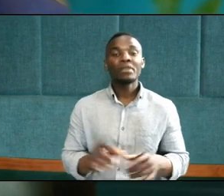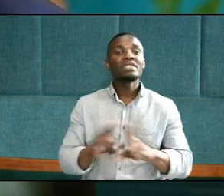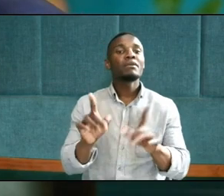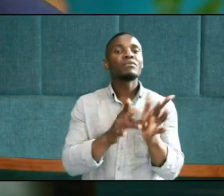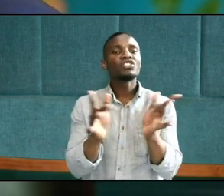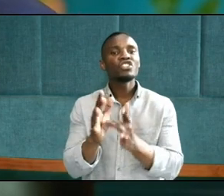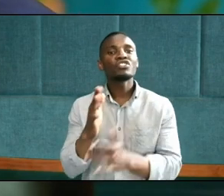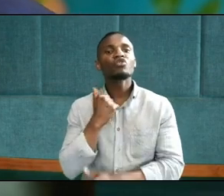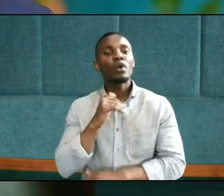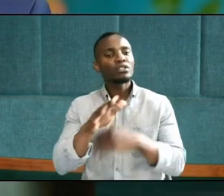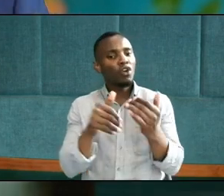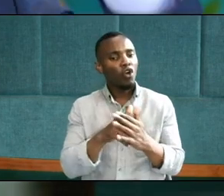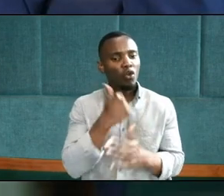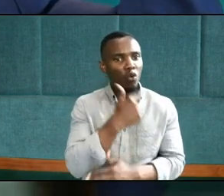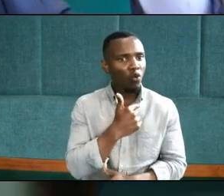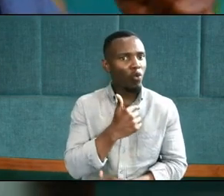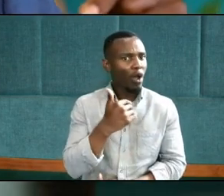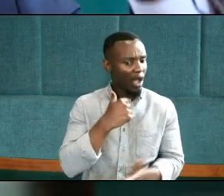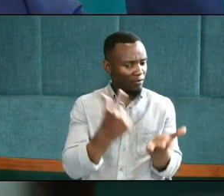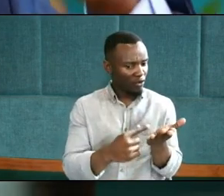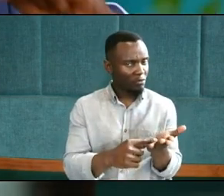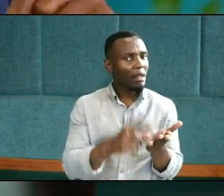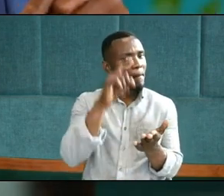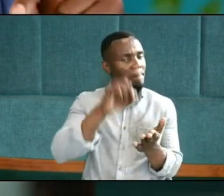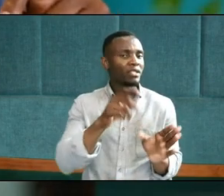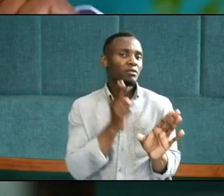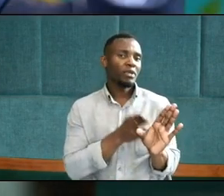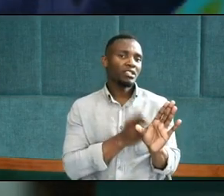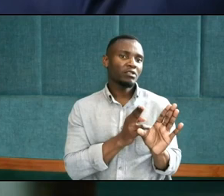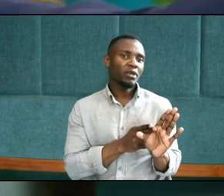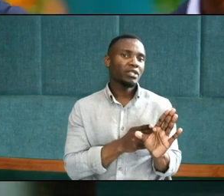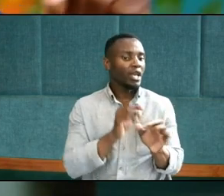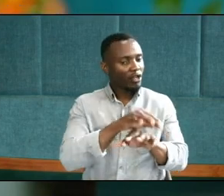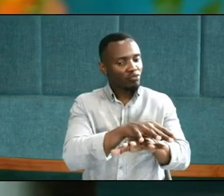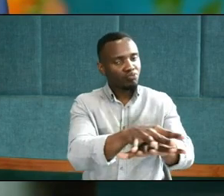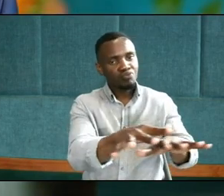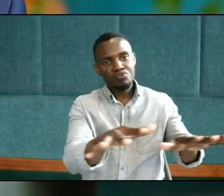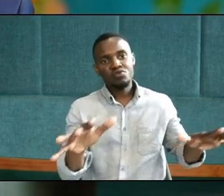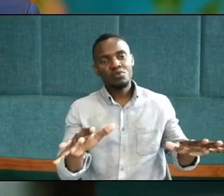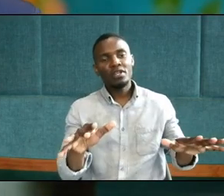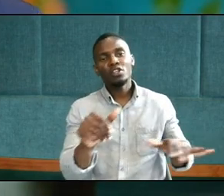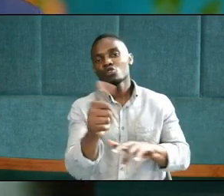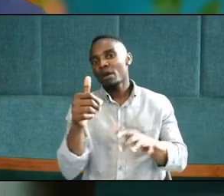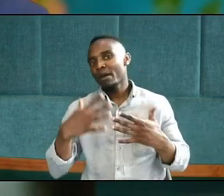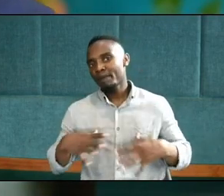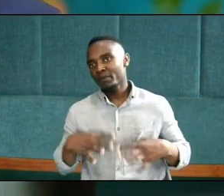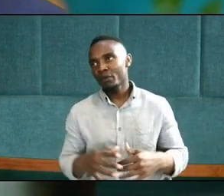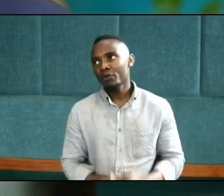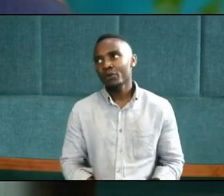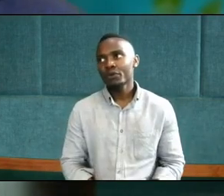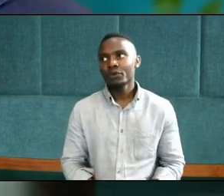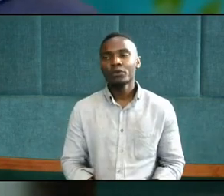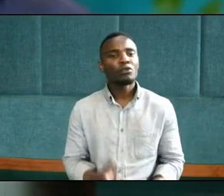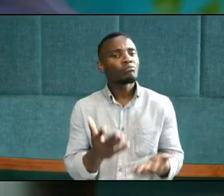has been privileged to know this gospel should be involved in spreading it to the other people, to others. So, could be you are